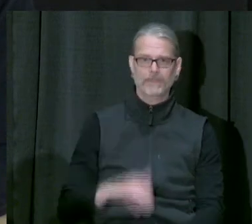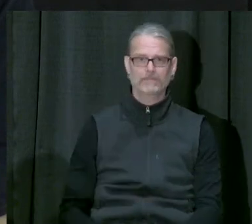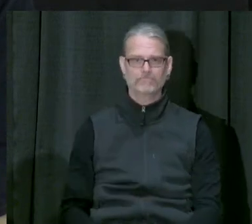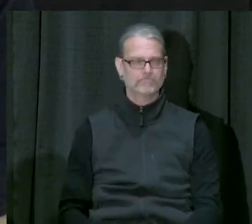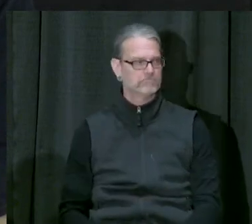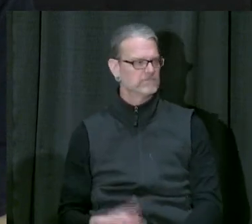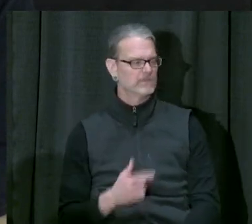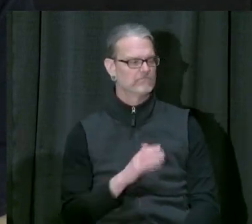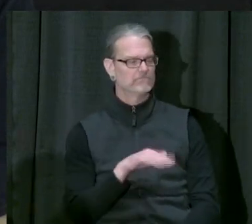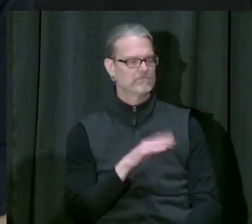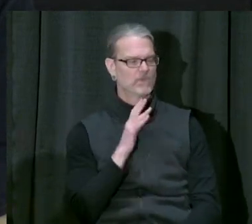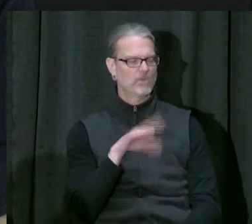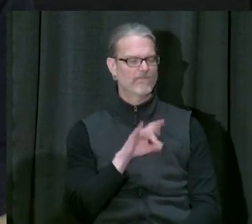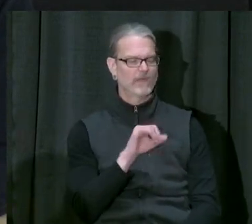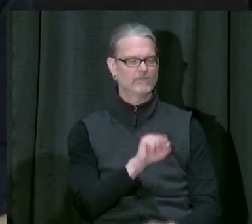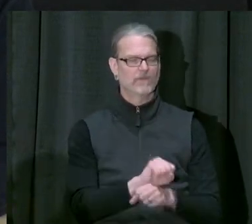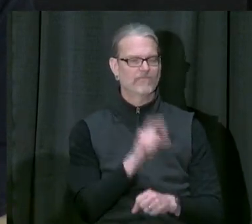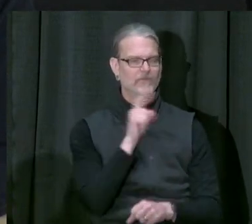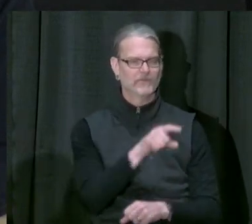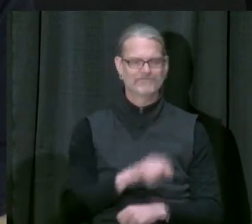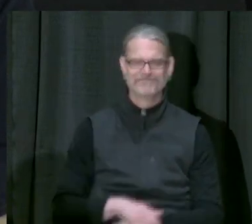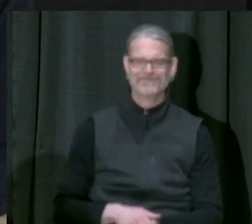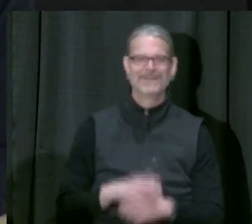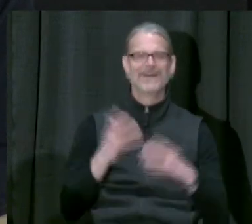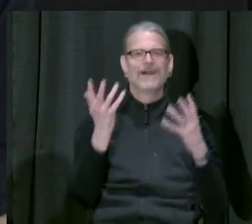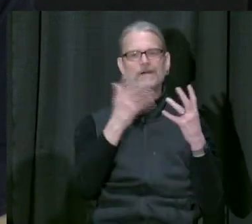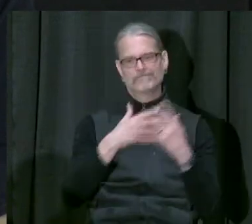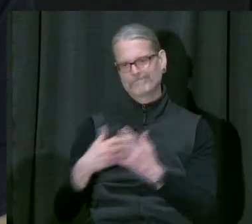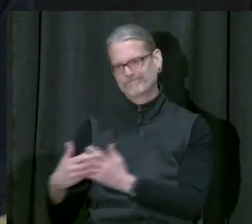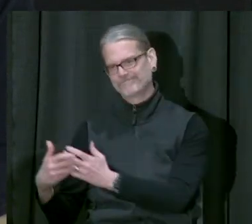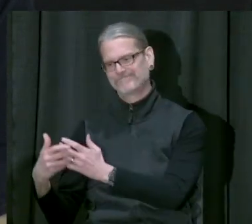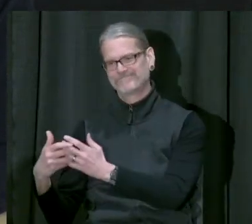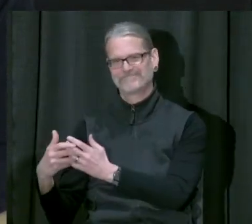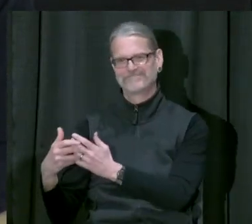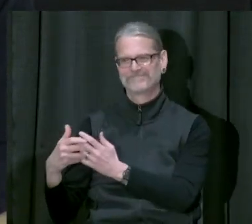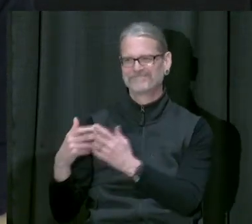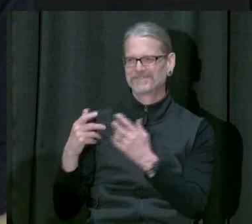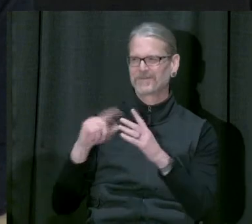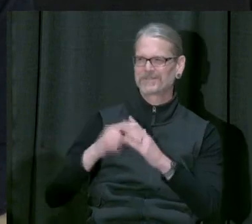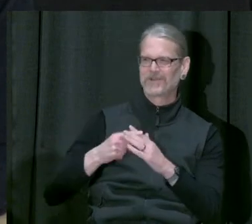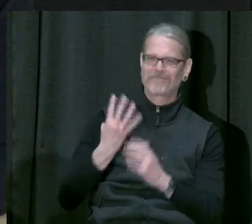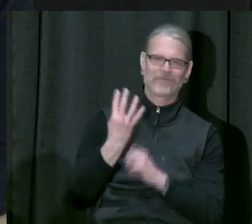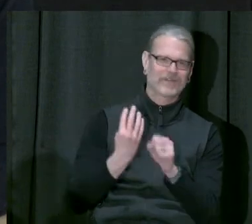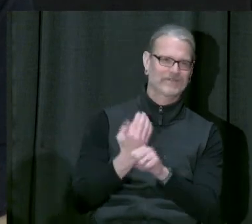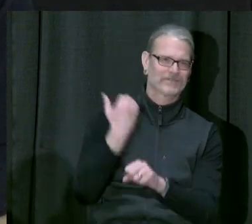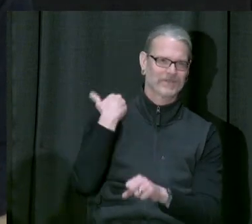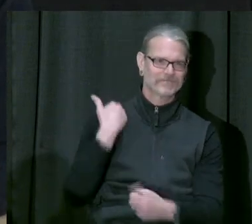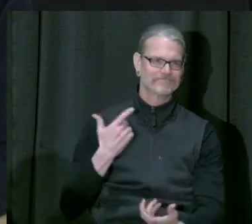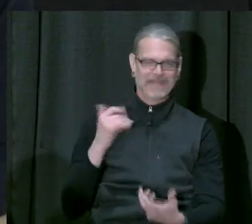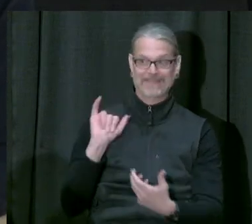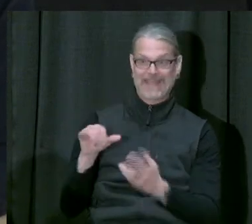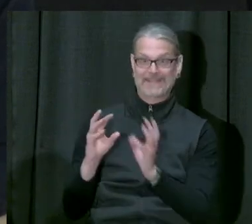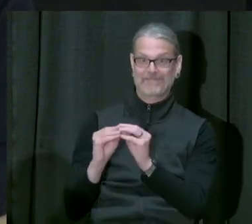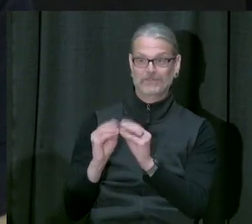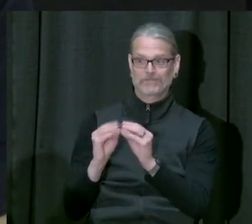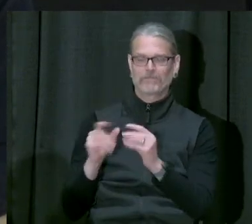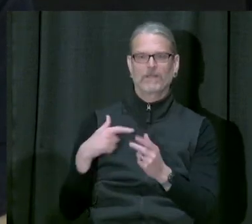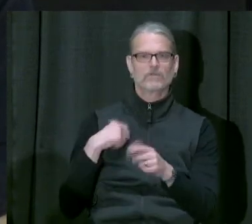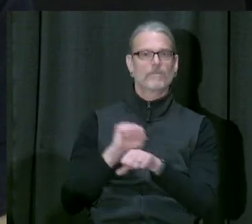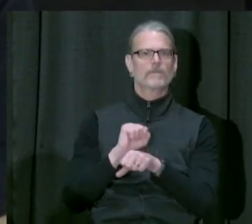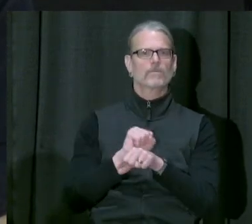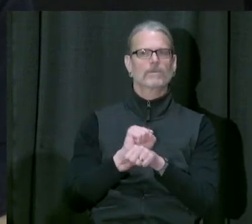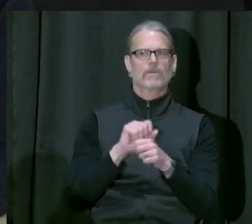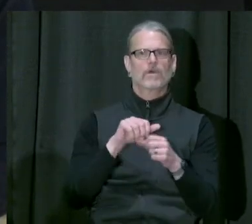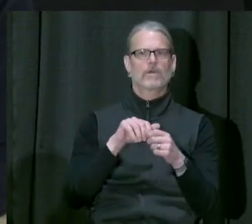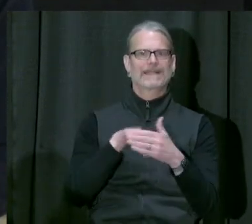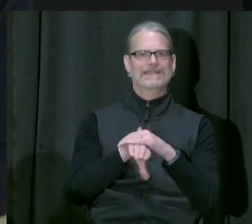find a job for you. So it all started exactly 4 years ago at that convention. And I've been working on accessible